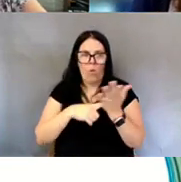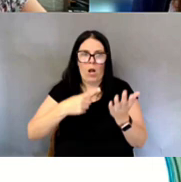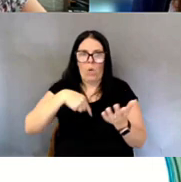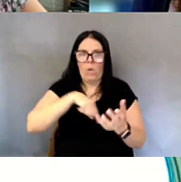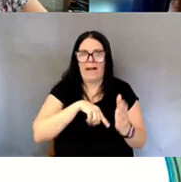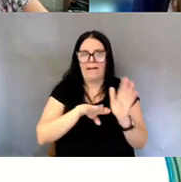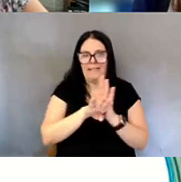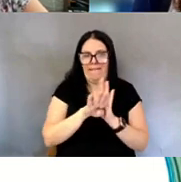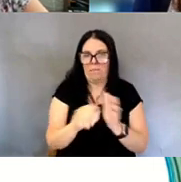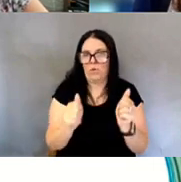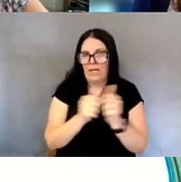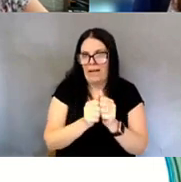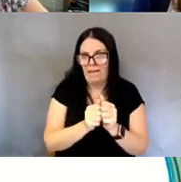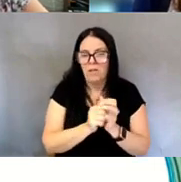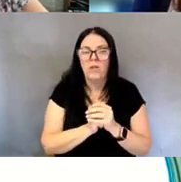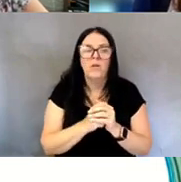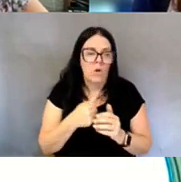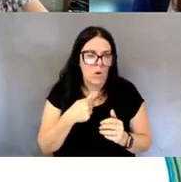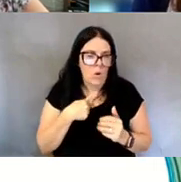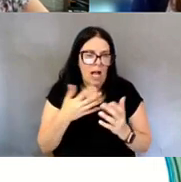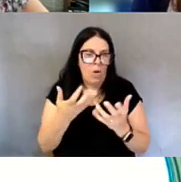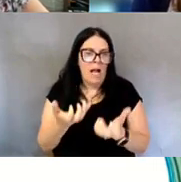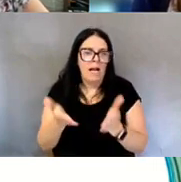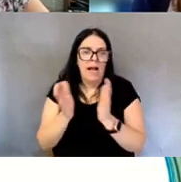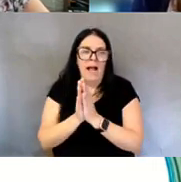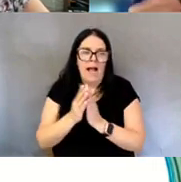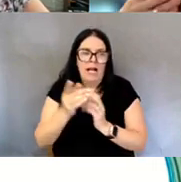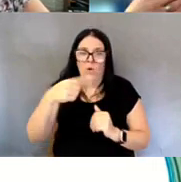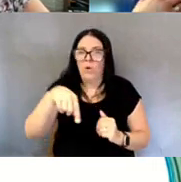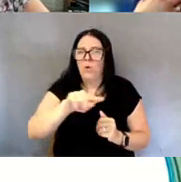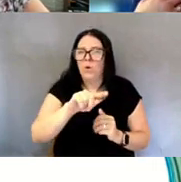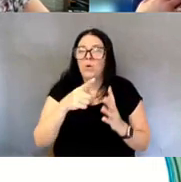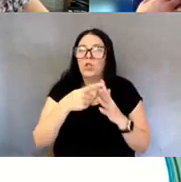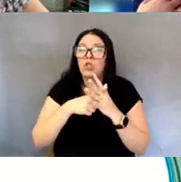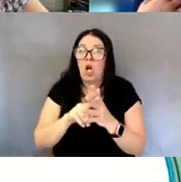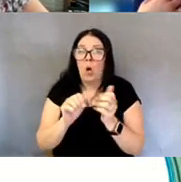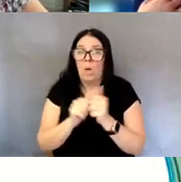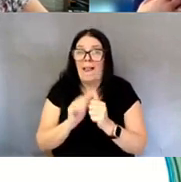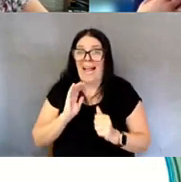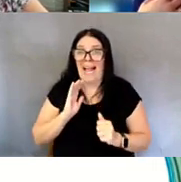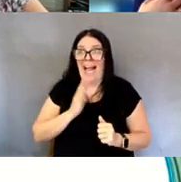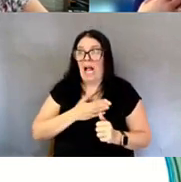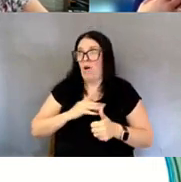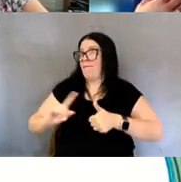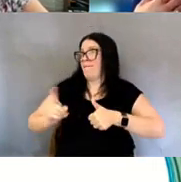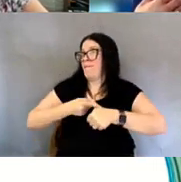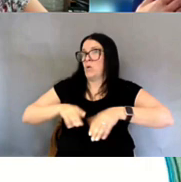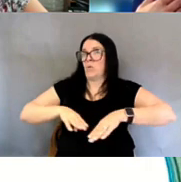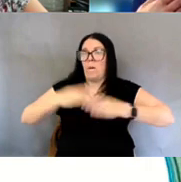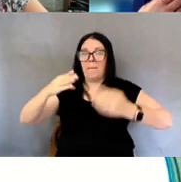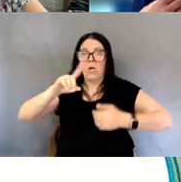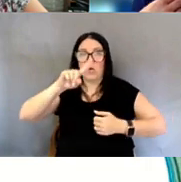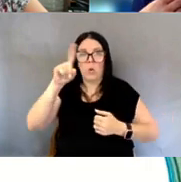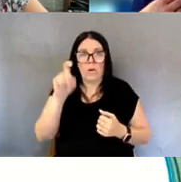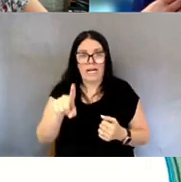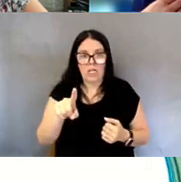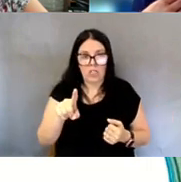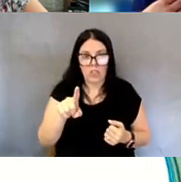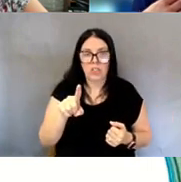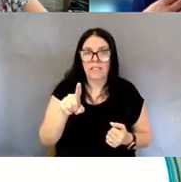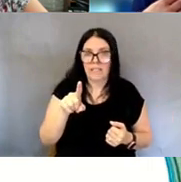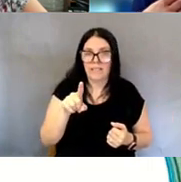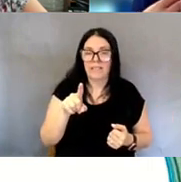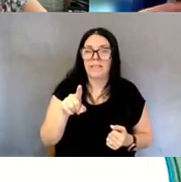and co-developed. So I'd like you to start with the question we started off with in one of our